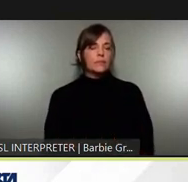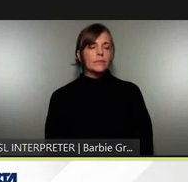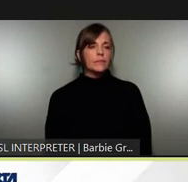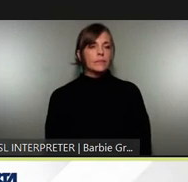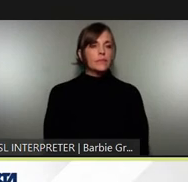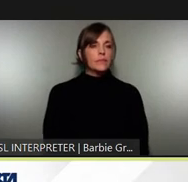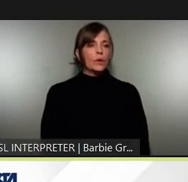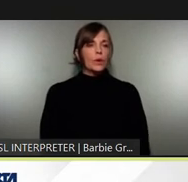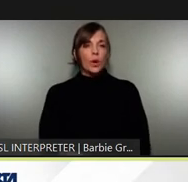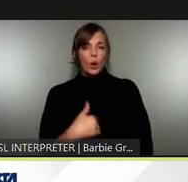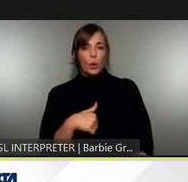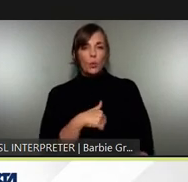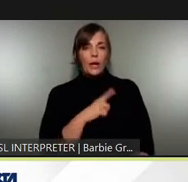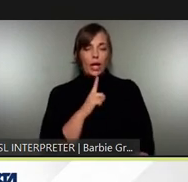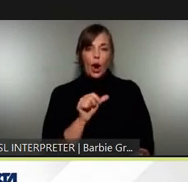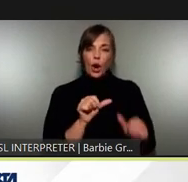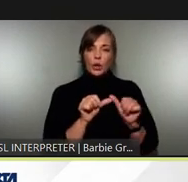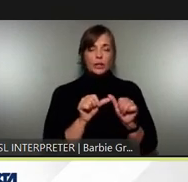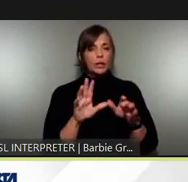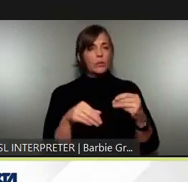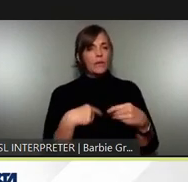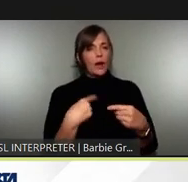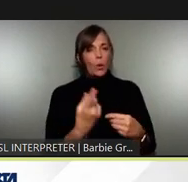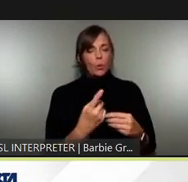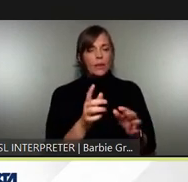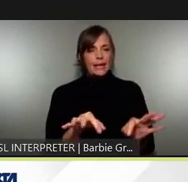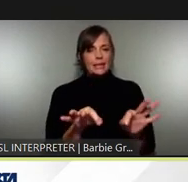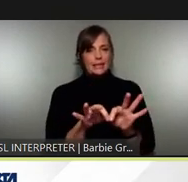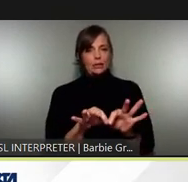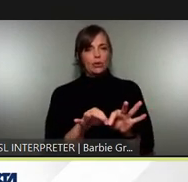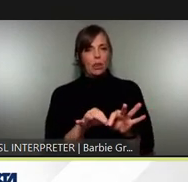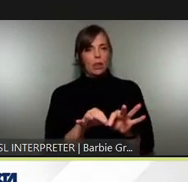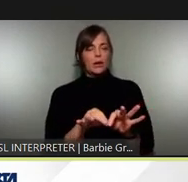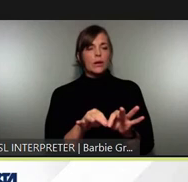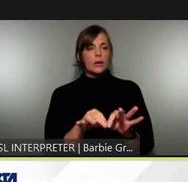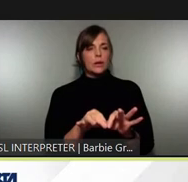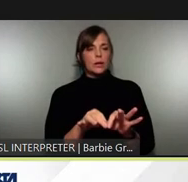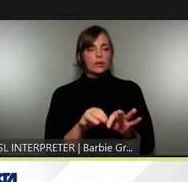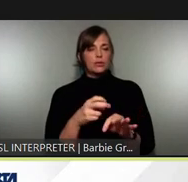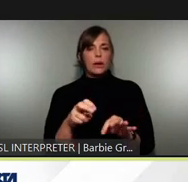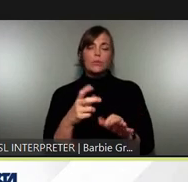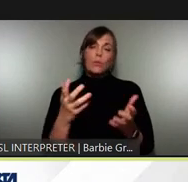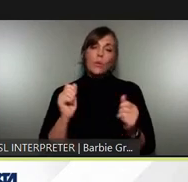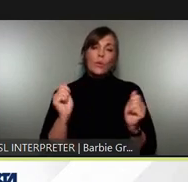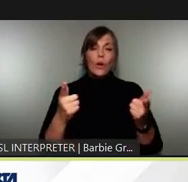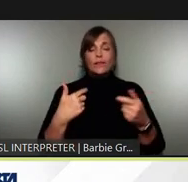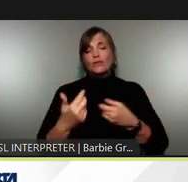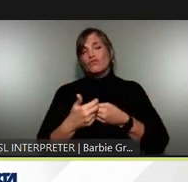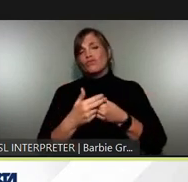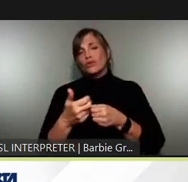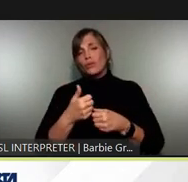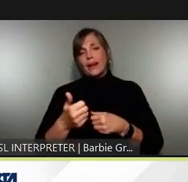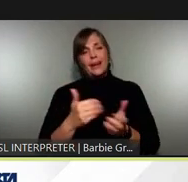trips only. We'd love to get to a position where everybody's encouraged to come and ride all the time again, but for